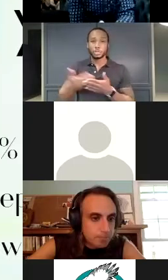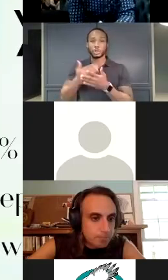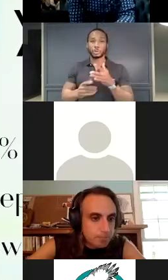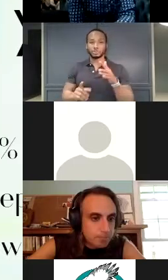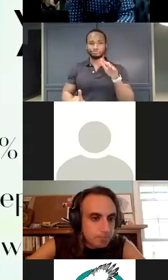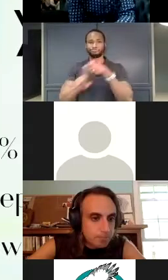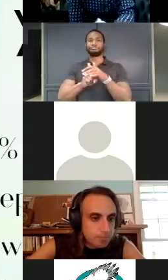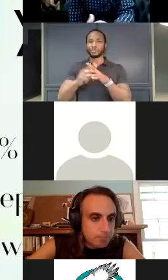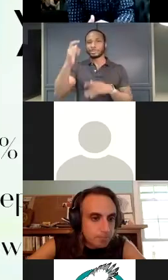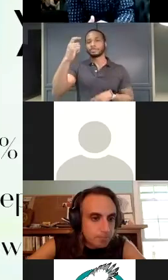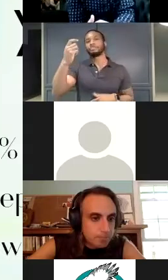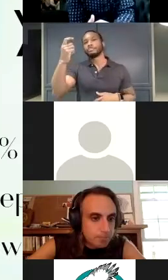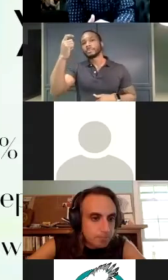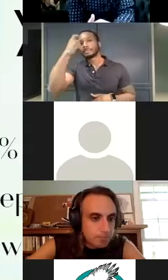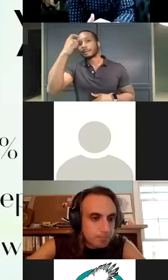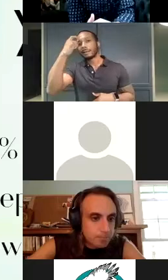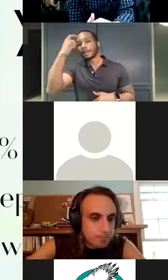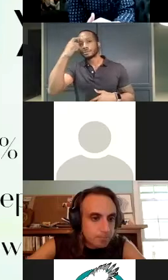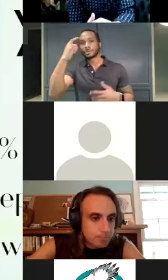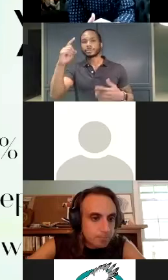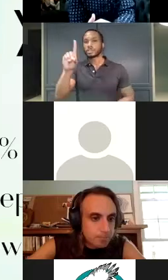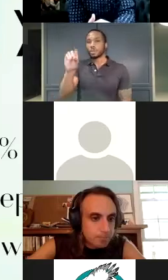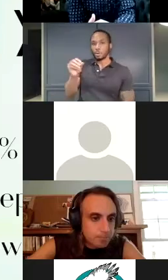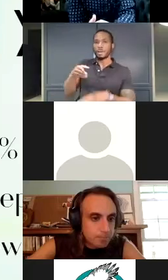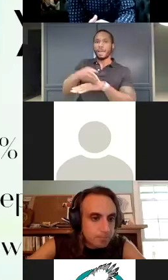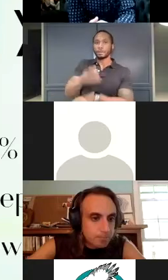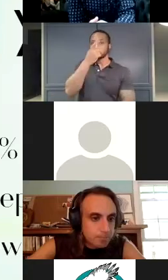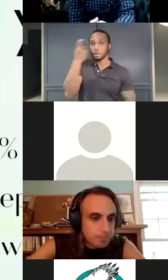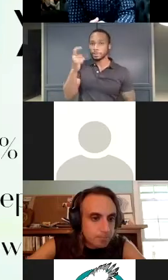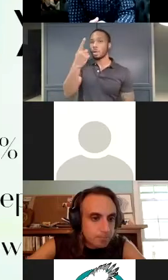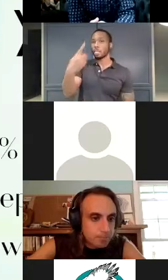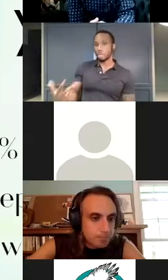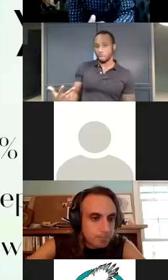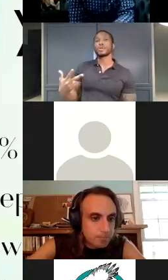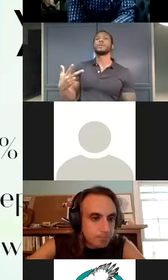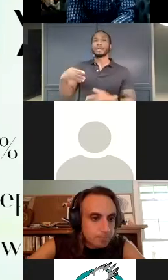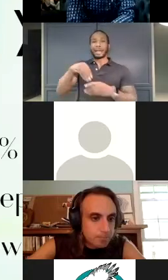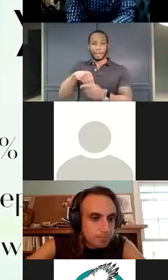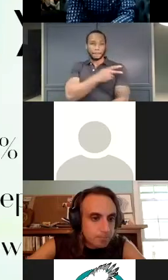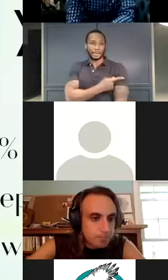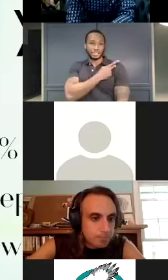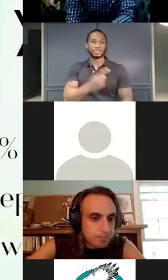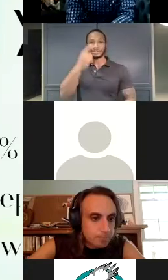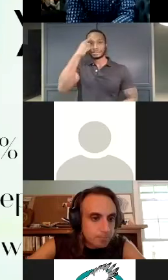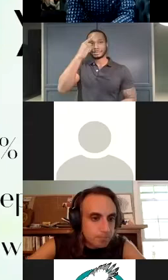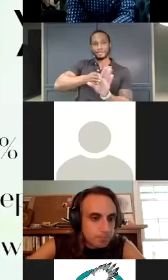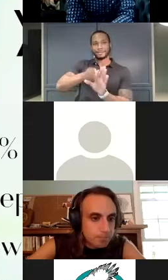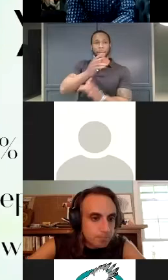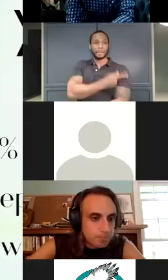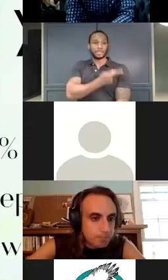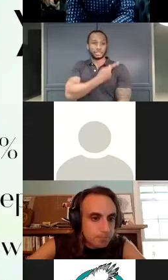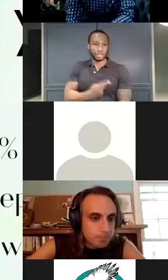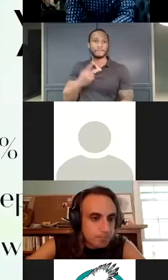disorder after their trauma, and about 1/3 of inpatient psychiatric patients have experienced IPV.